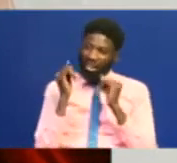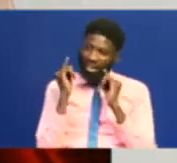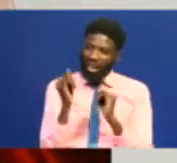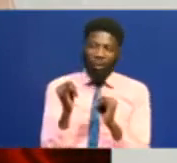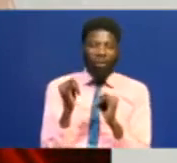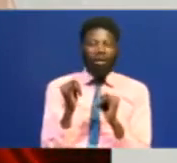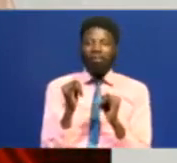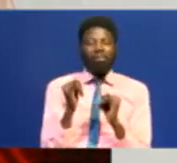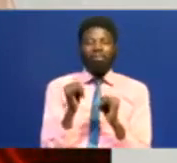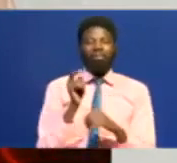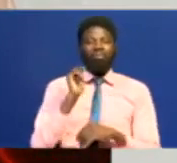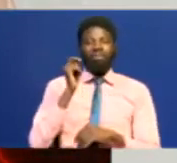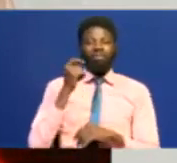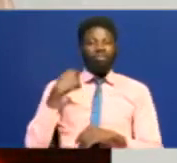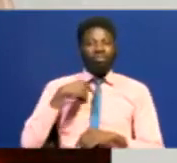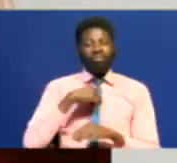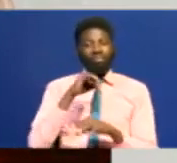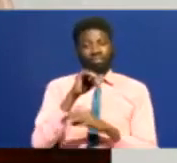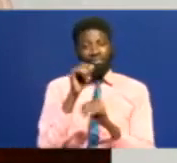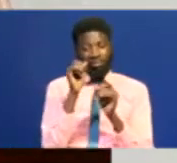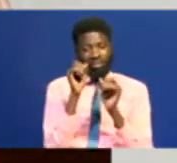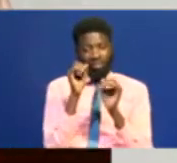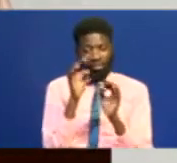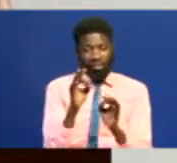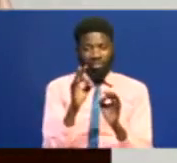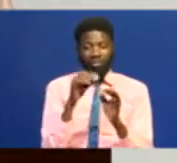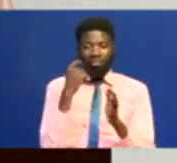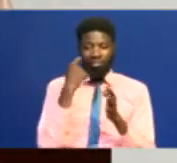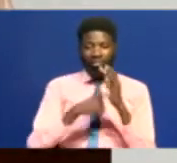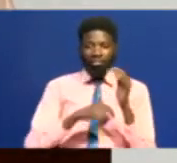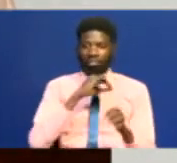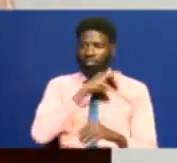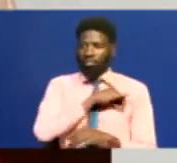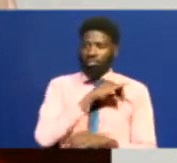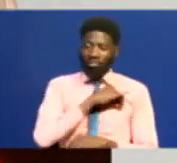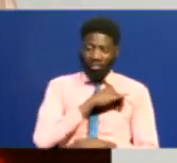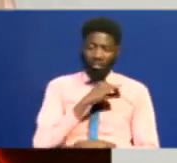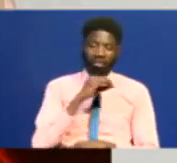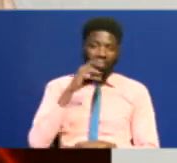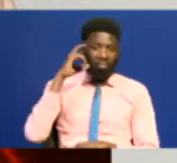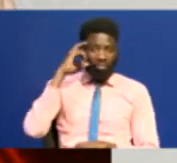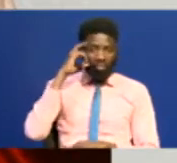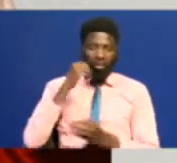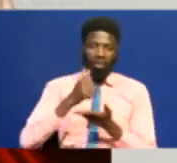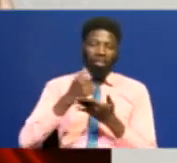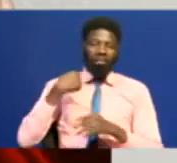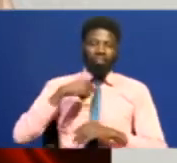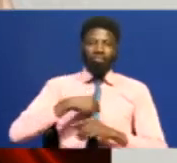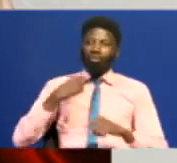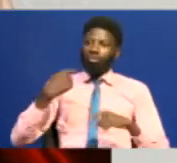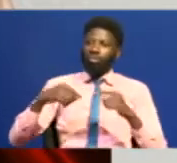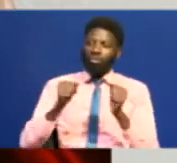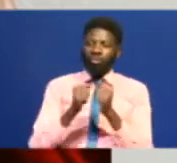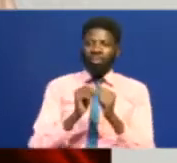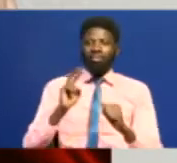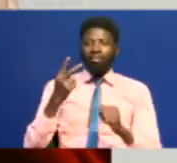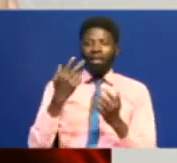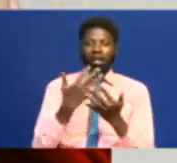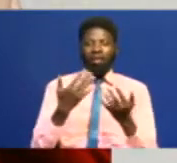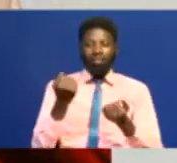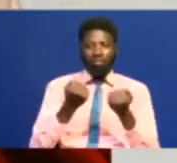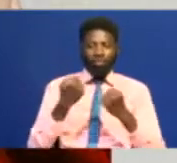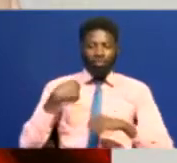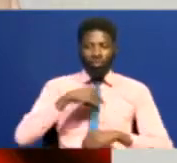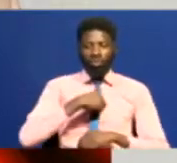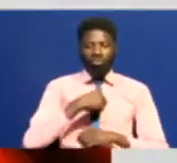if the tax incentives were significant enough to enable us compete with the used vehicles that we currently import. Thank you so